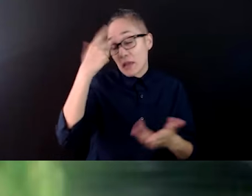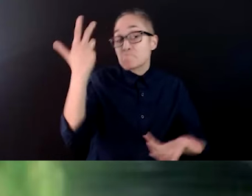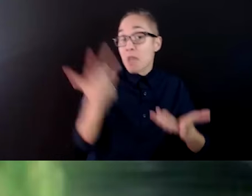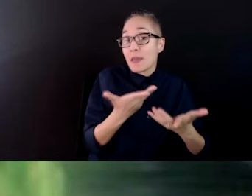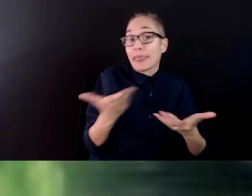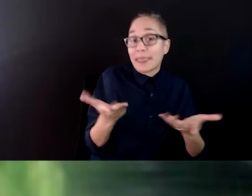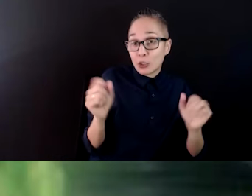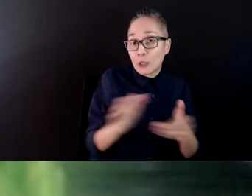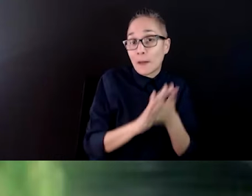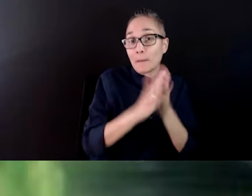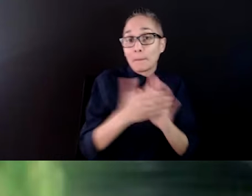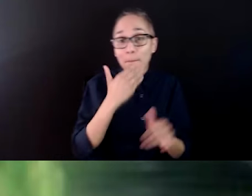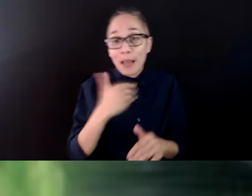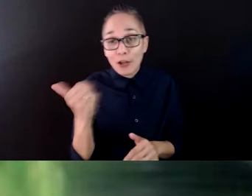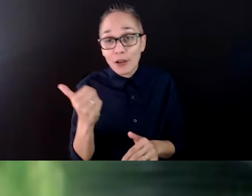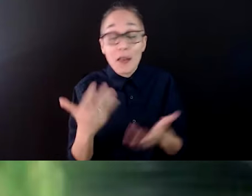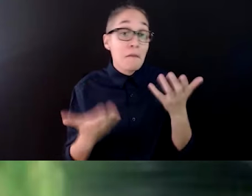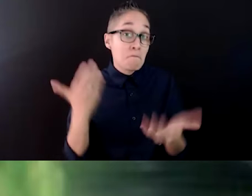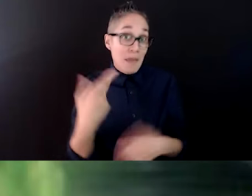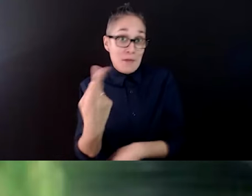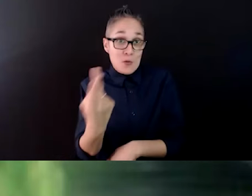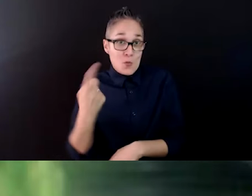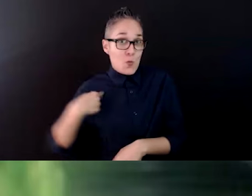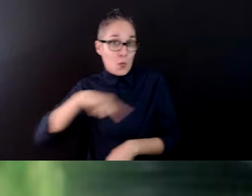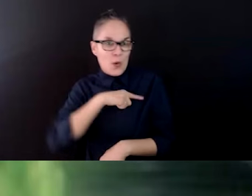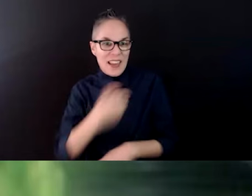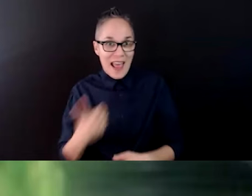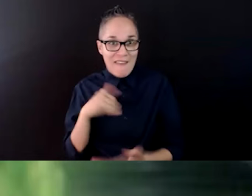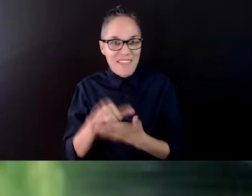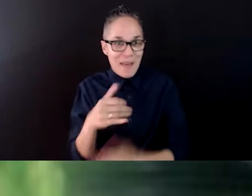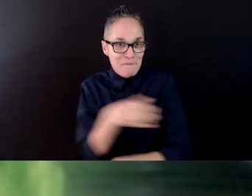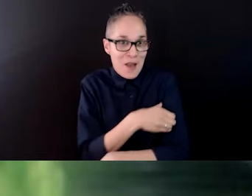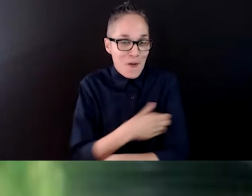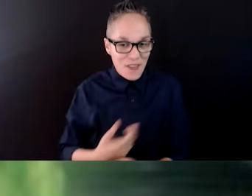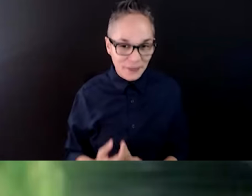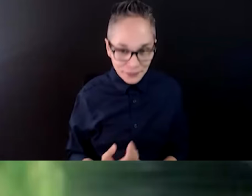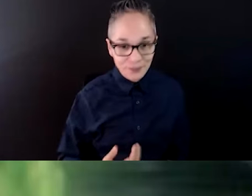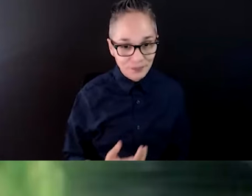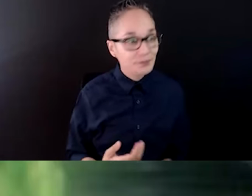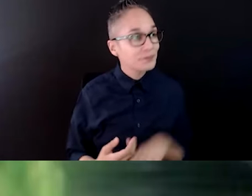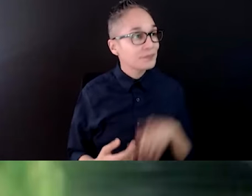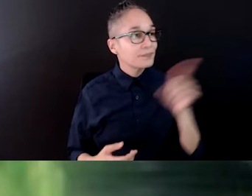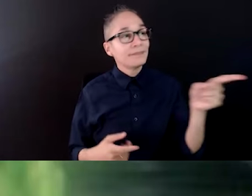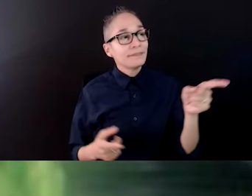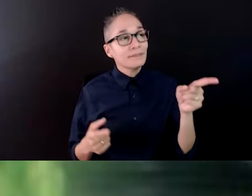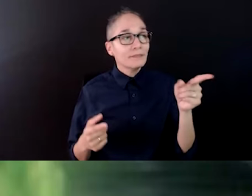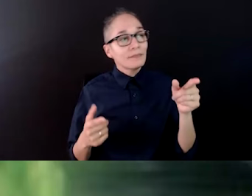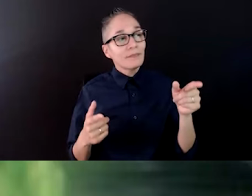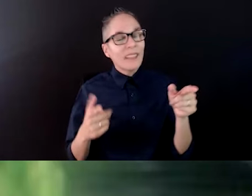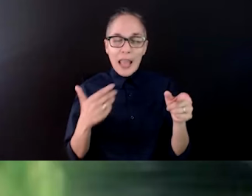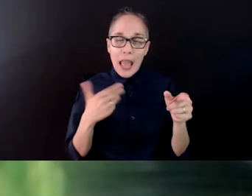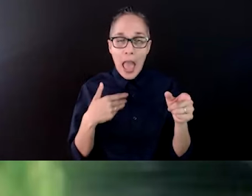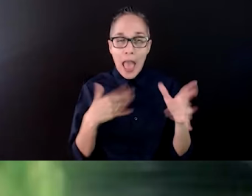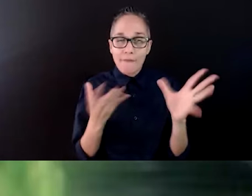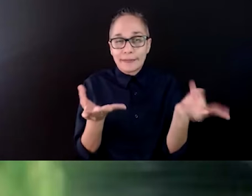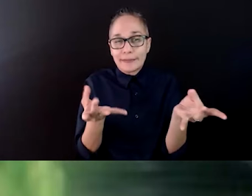And maybe, just maybe, we have the power to do something about that. So here's the slimy agenda, right? Which means we're not going to stick to it, although